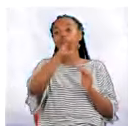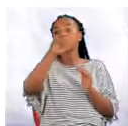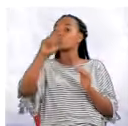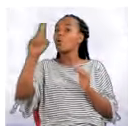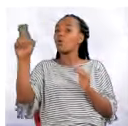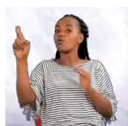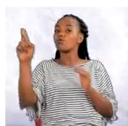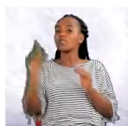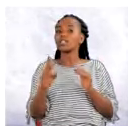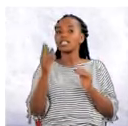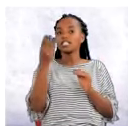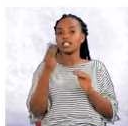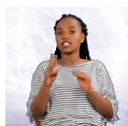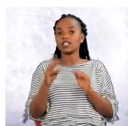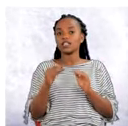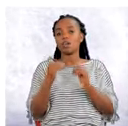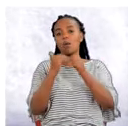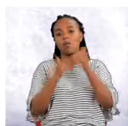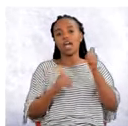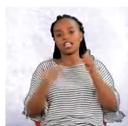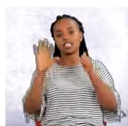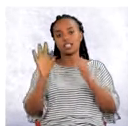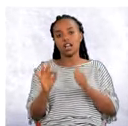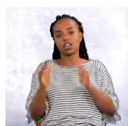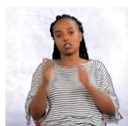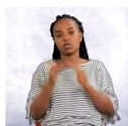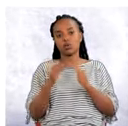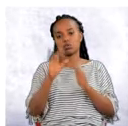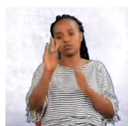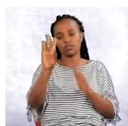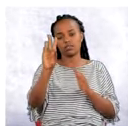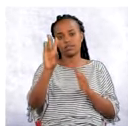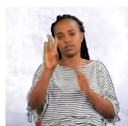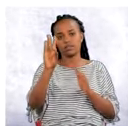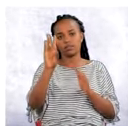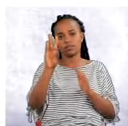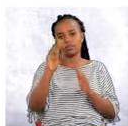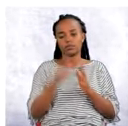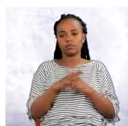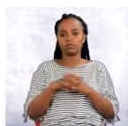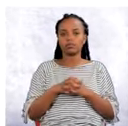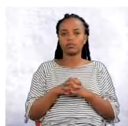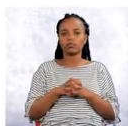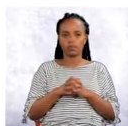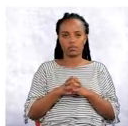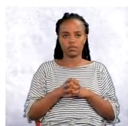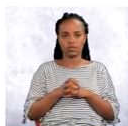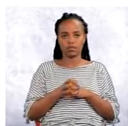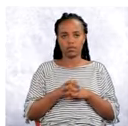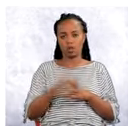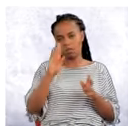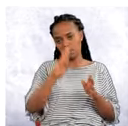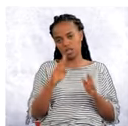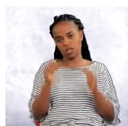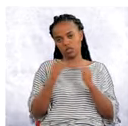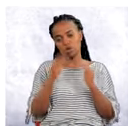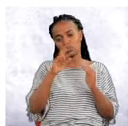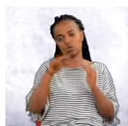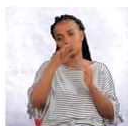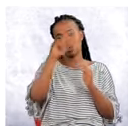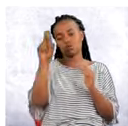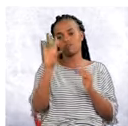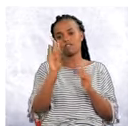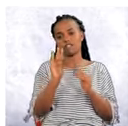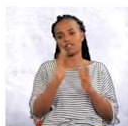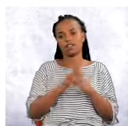of 16 minus 9. It is 7. B is this, the square root of